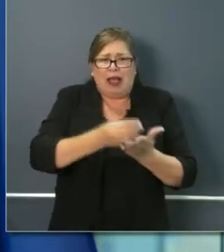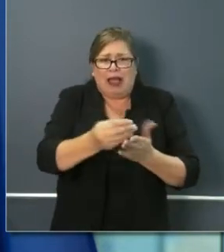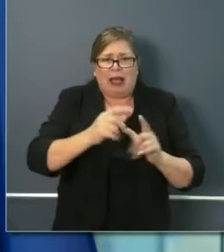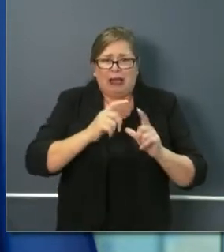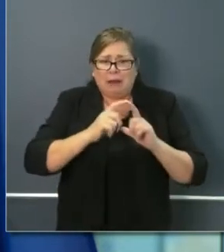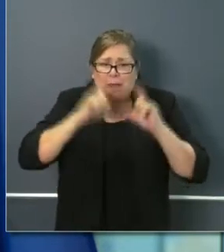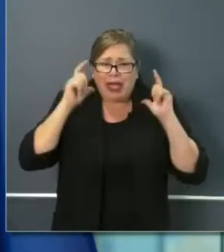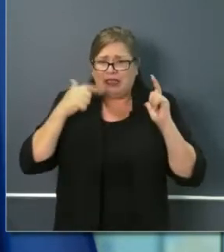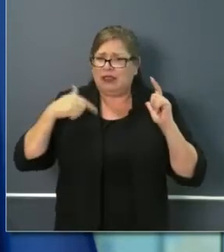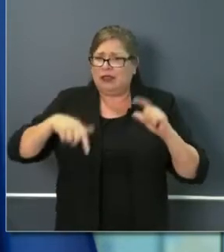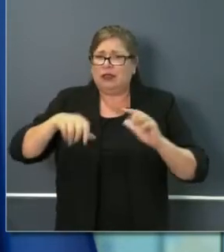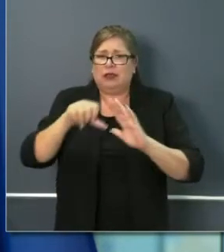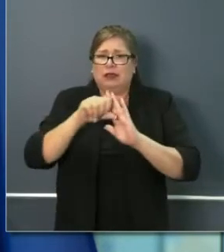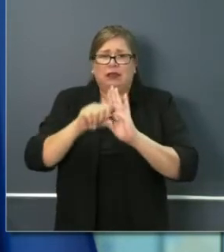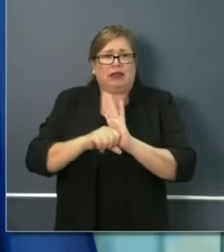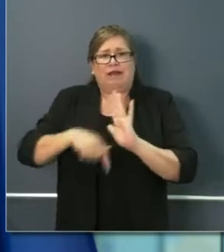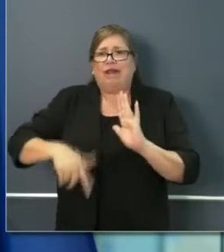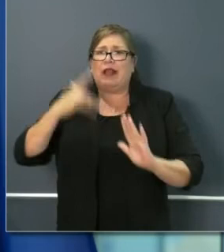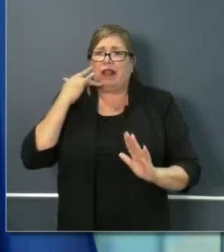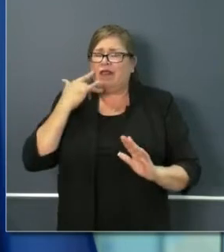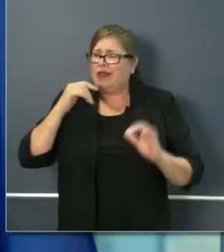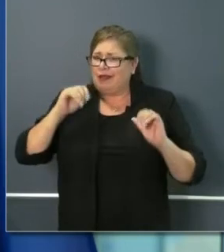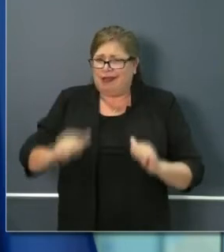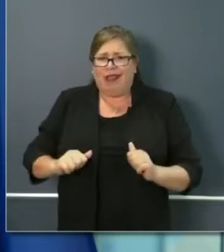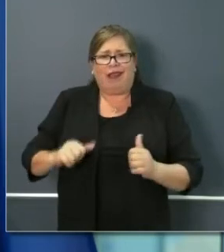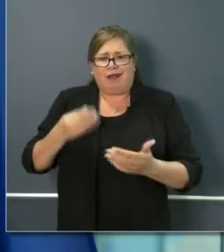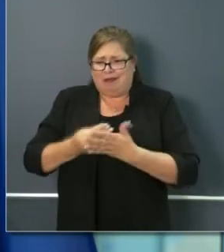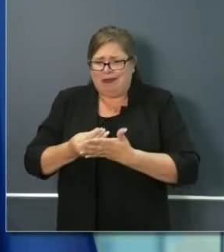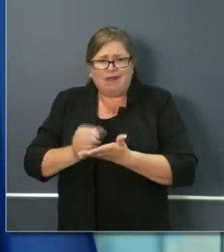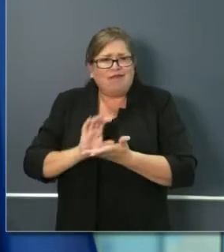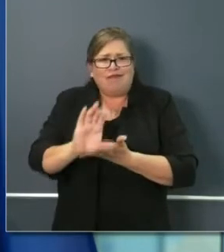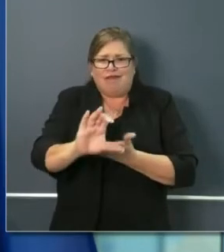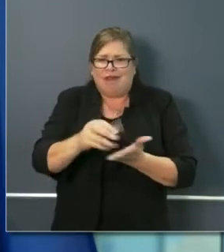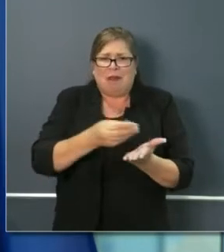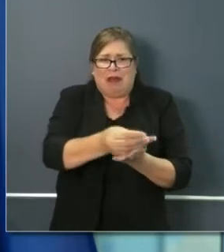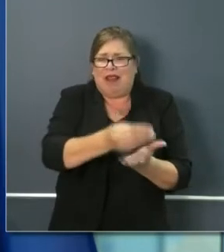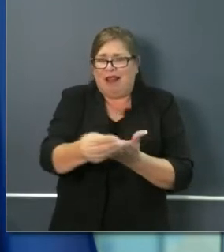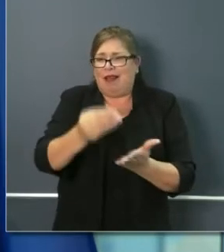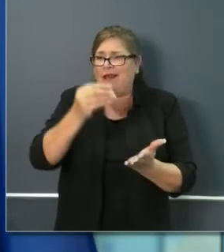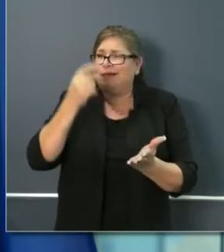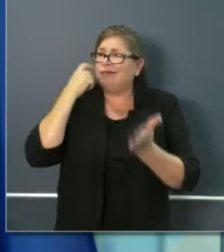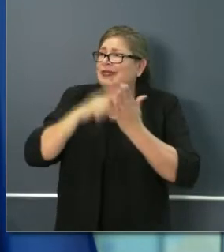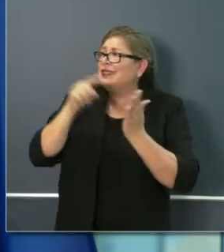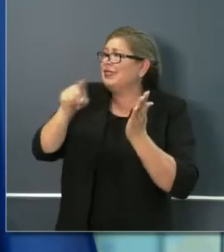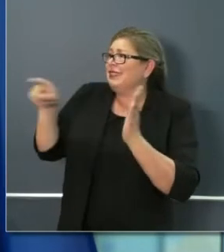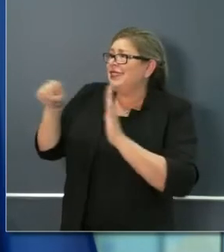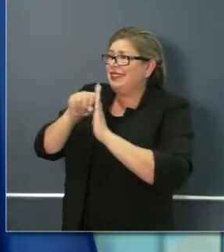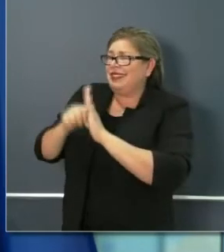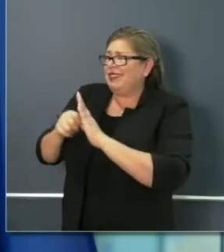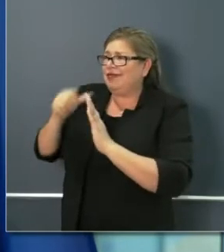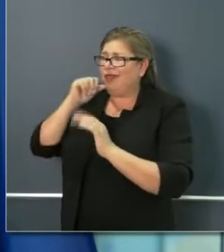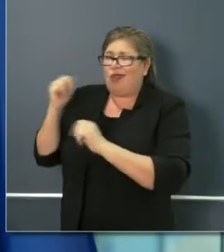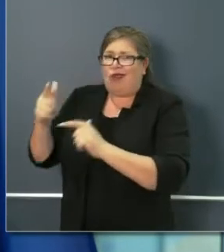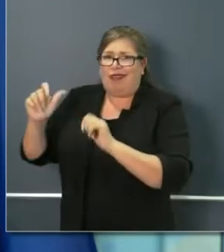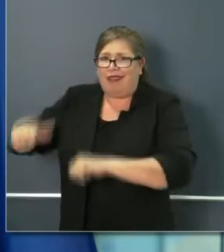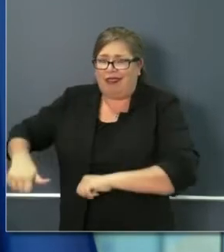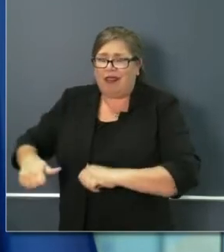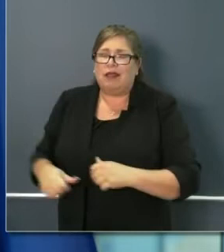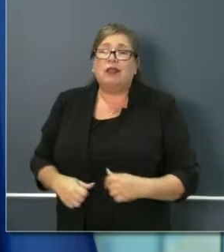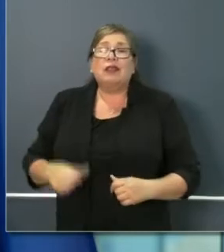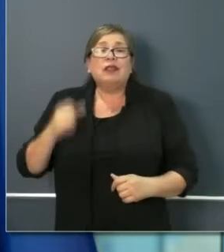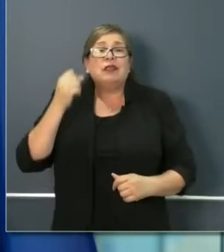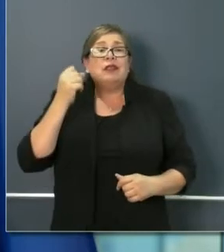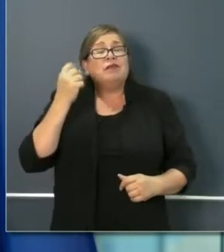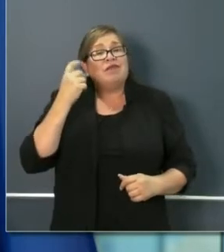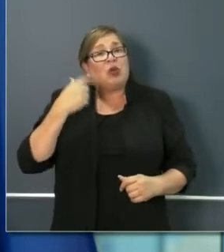this state is capable of committing ourselves to that not all states can. We also are working with our FEMA